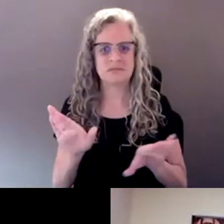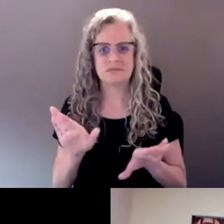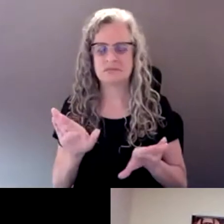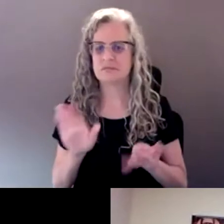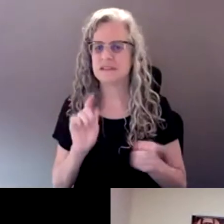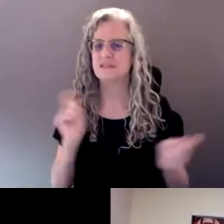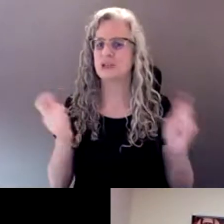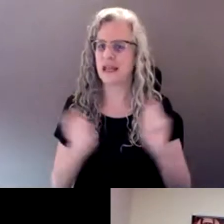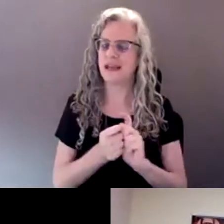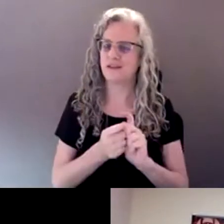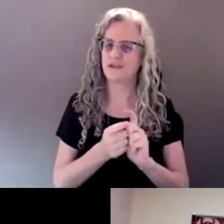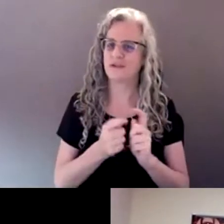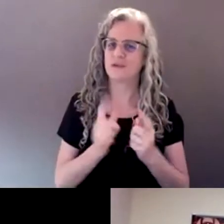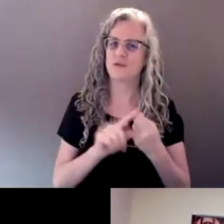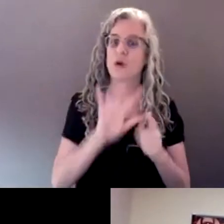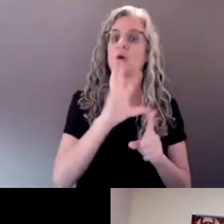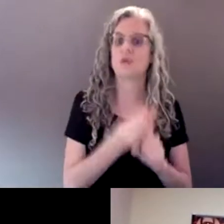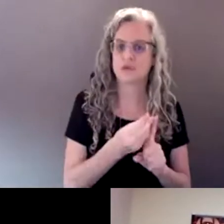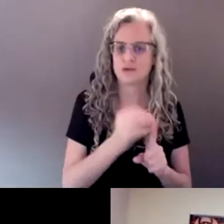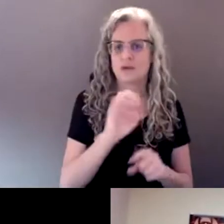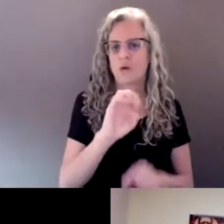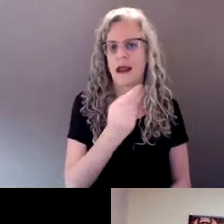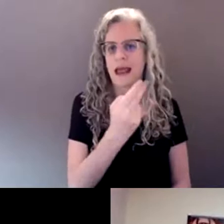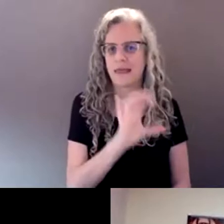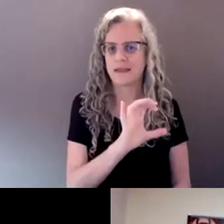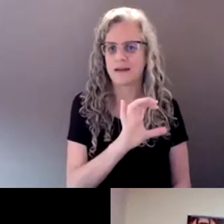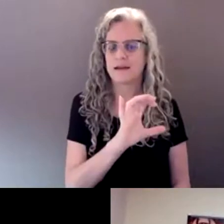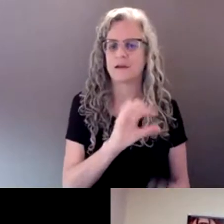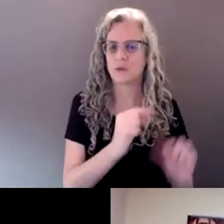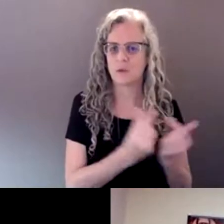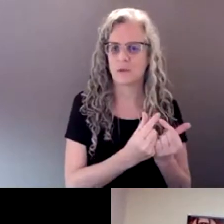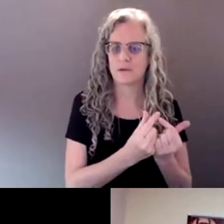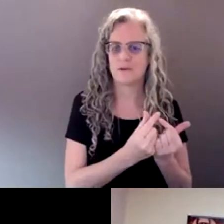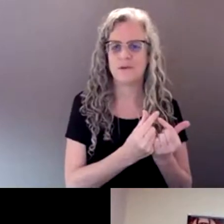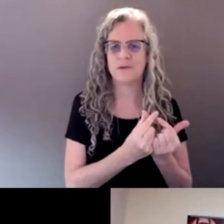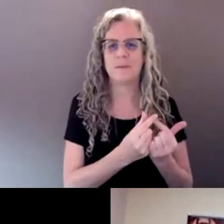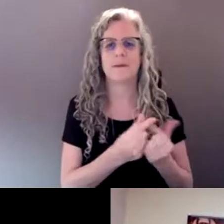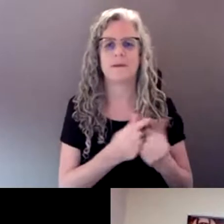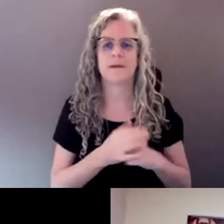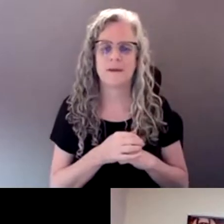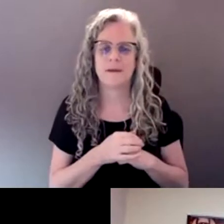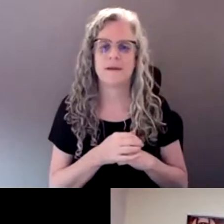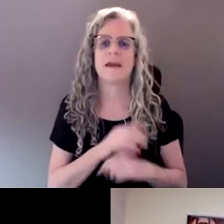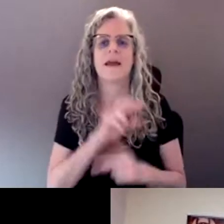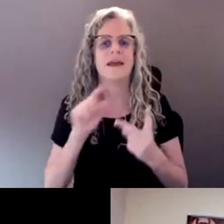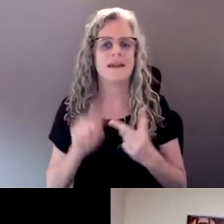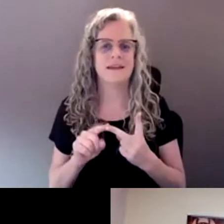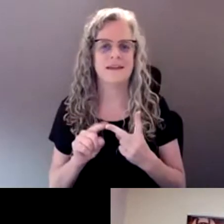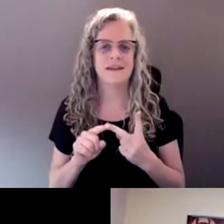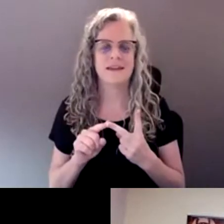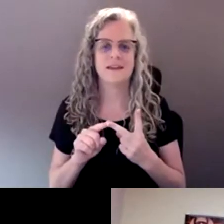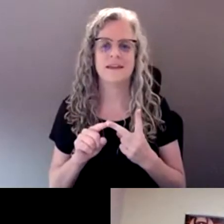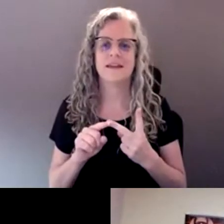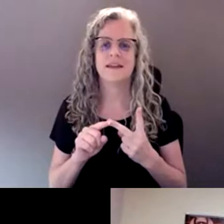a cultural or ethnic question. And what that means, we're still working out. And second, the